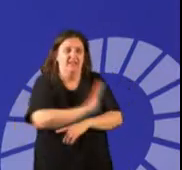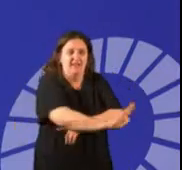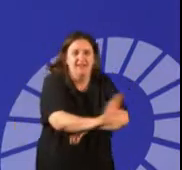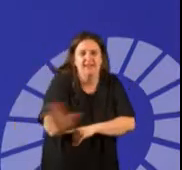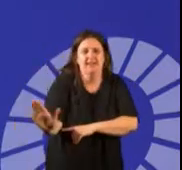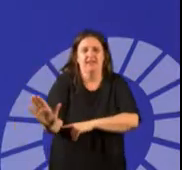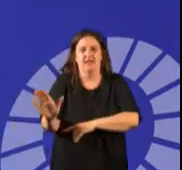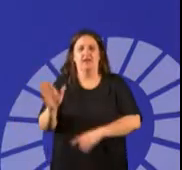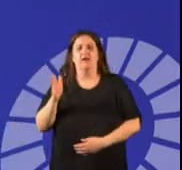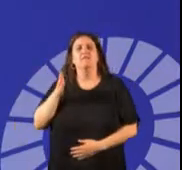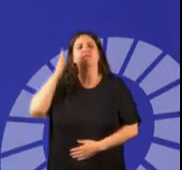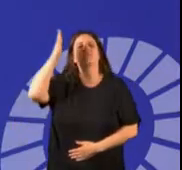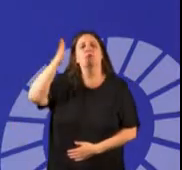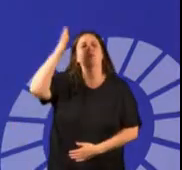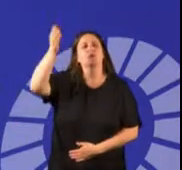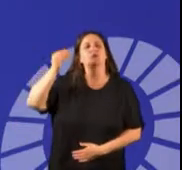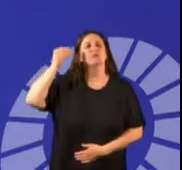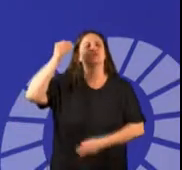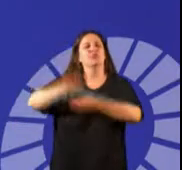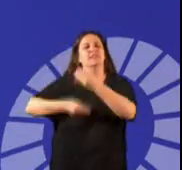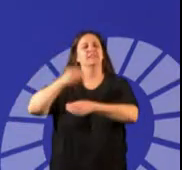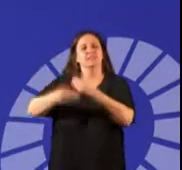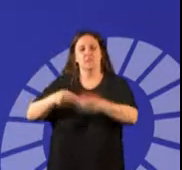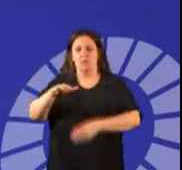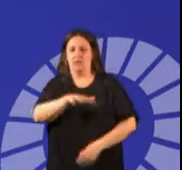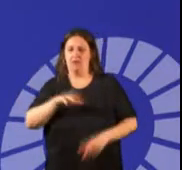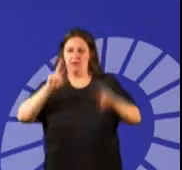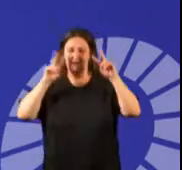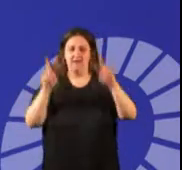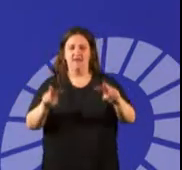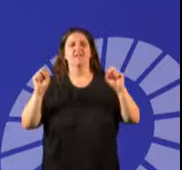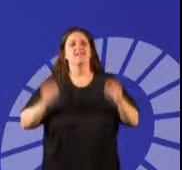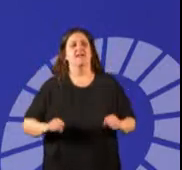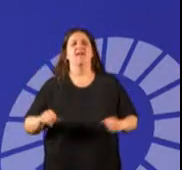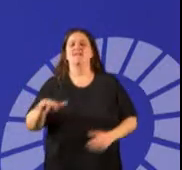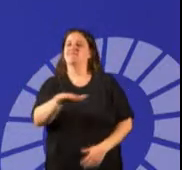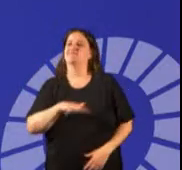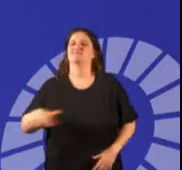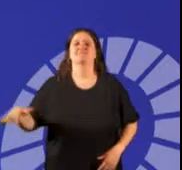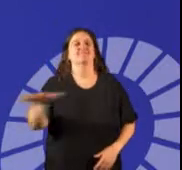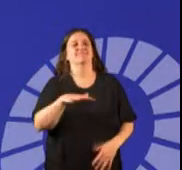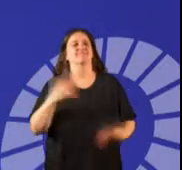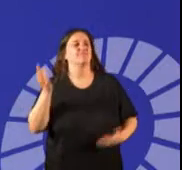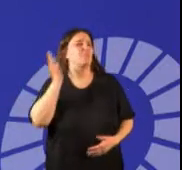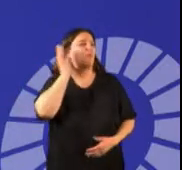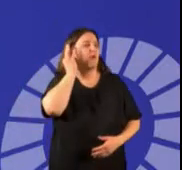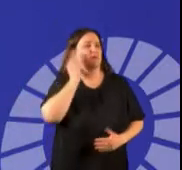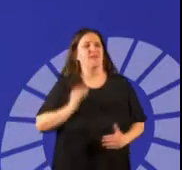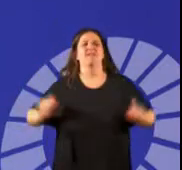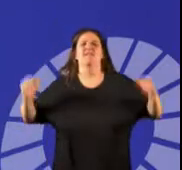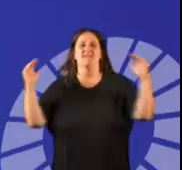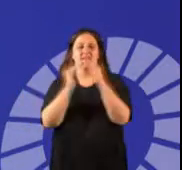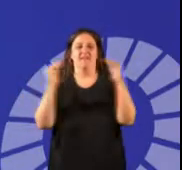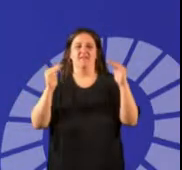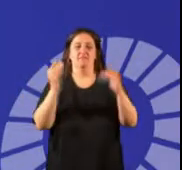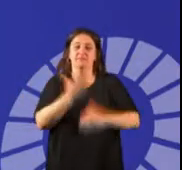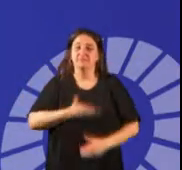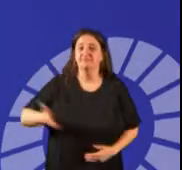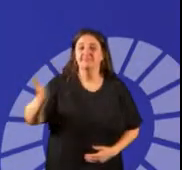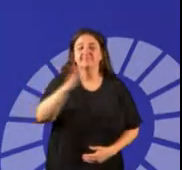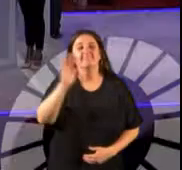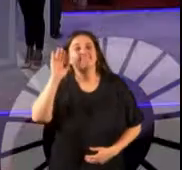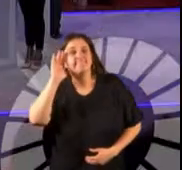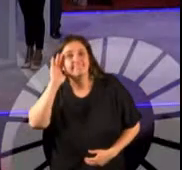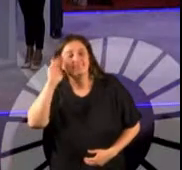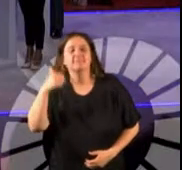Let's work for this together. And I really thank you for your attention, this wonderful meeting. Thanks a lot. Thank